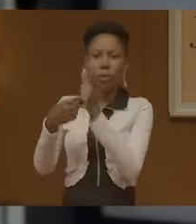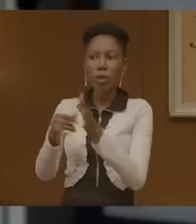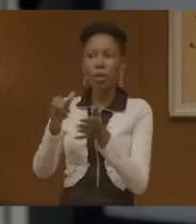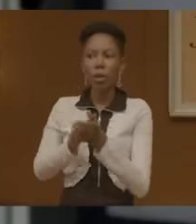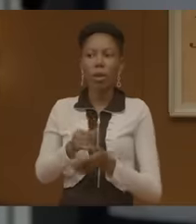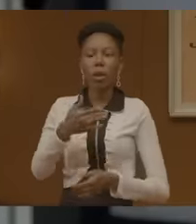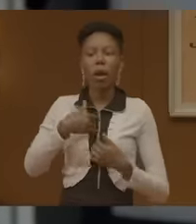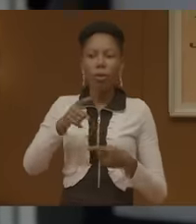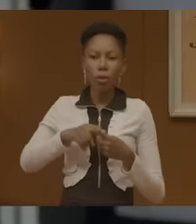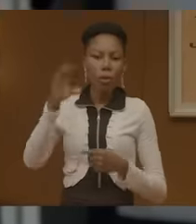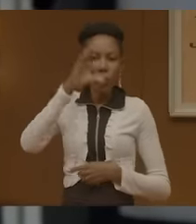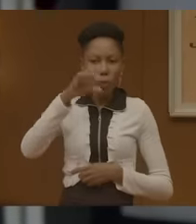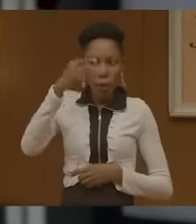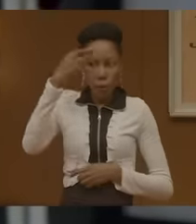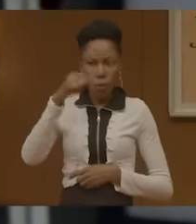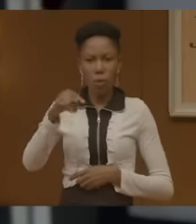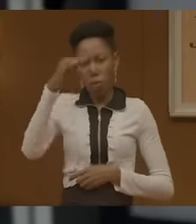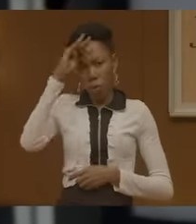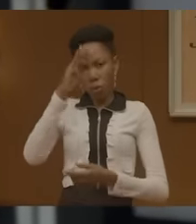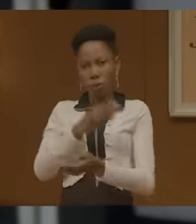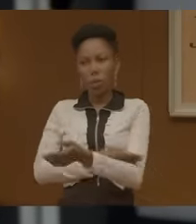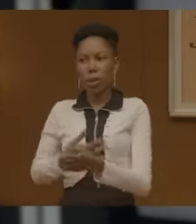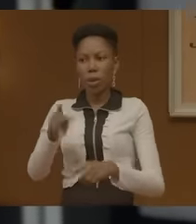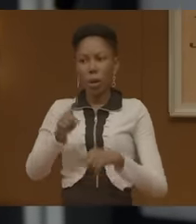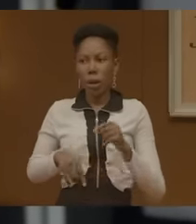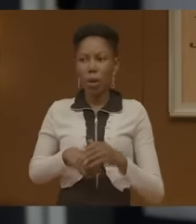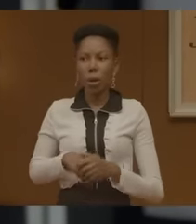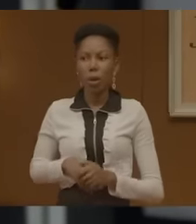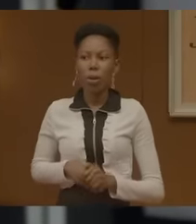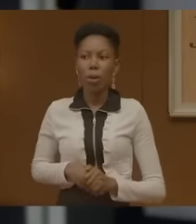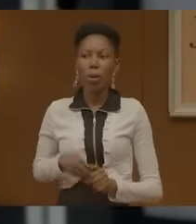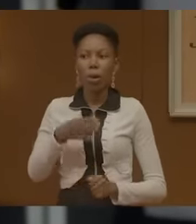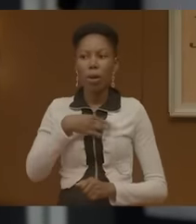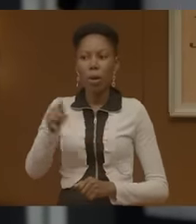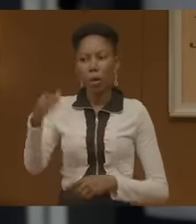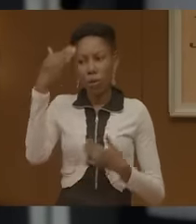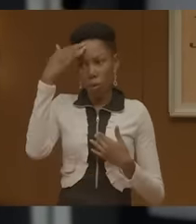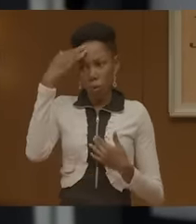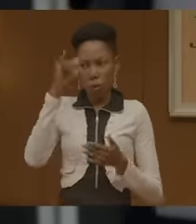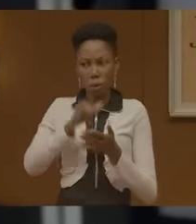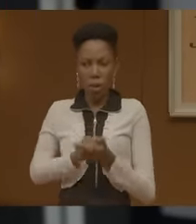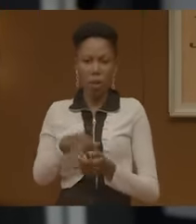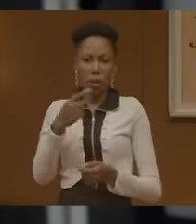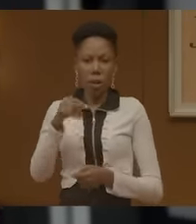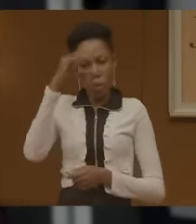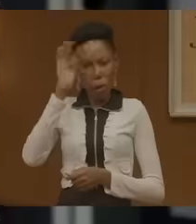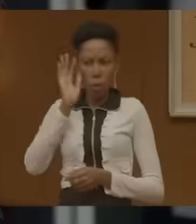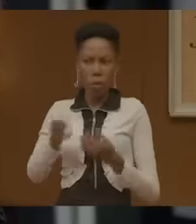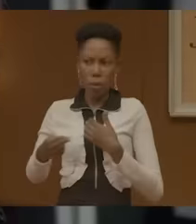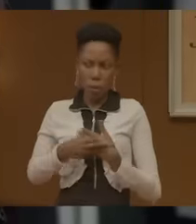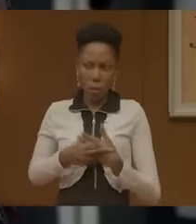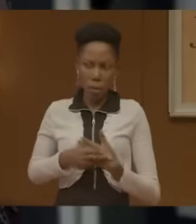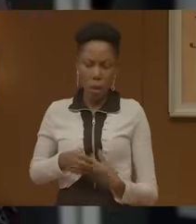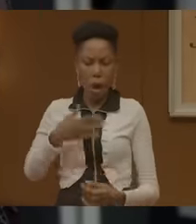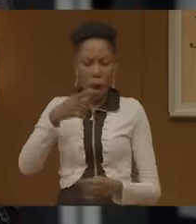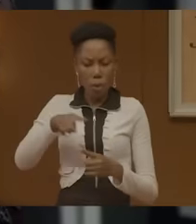stations that they should search this boy from this. They can't find him. But I know and my hope in God that one day this boy will return to me. By the